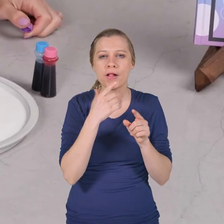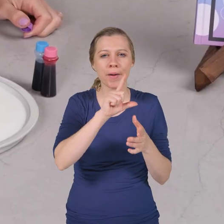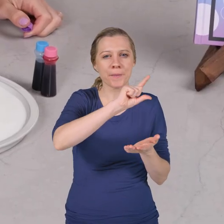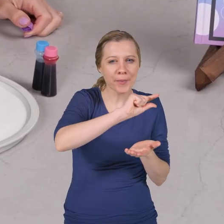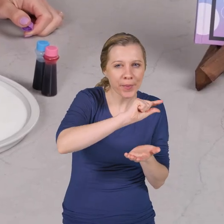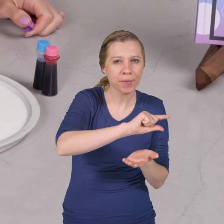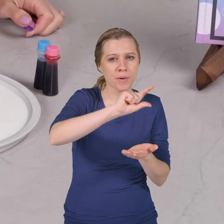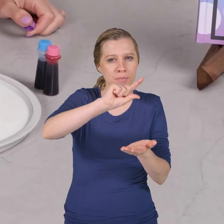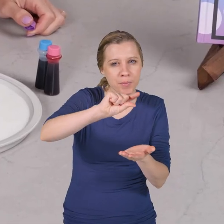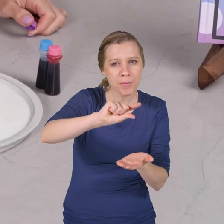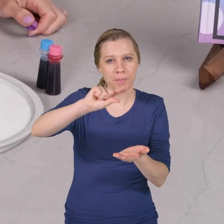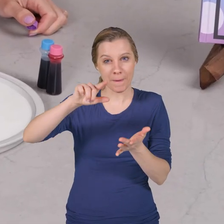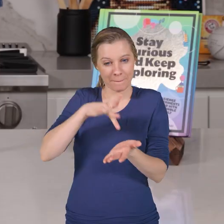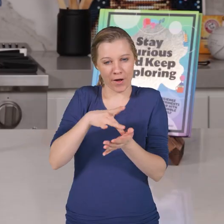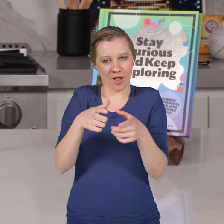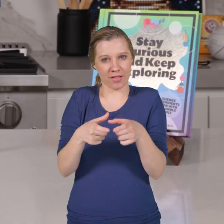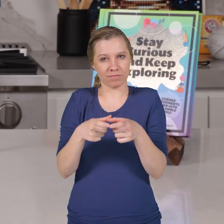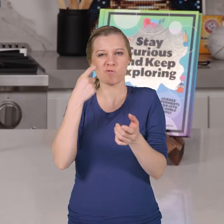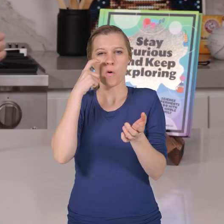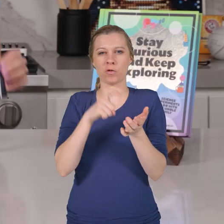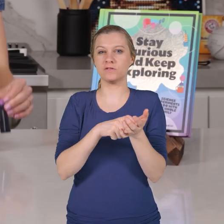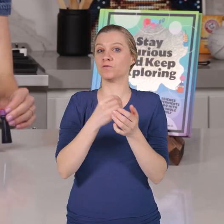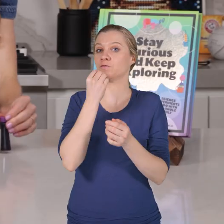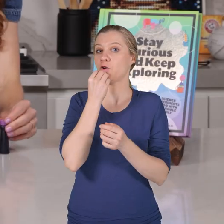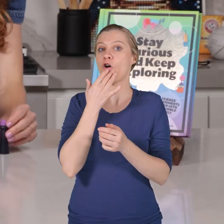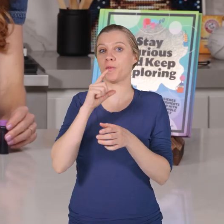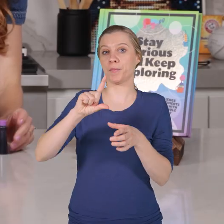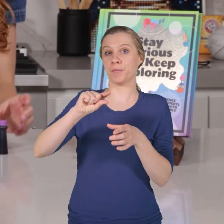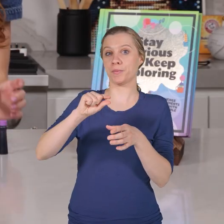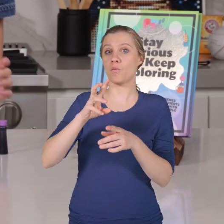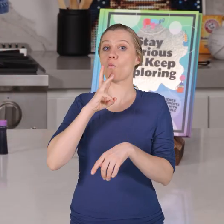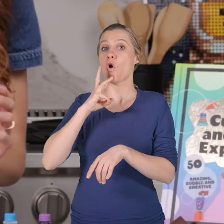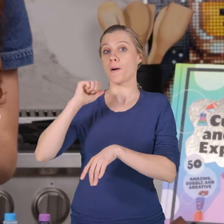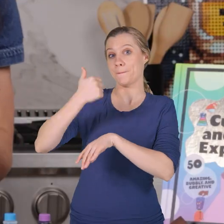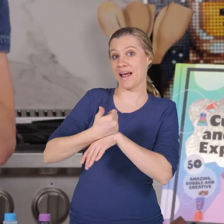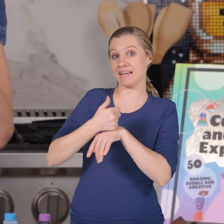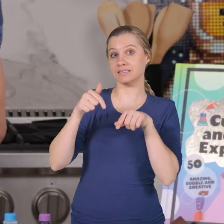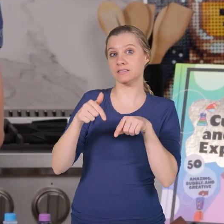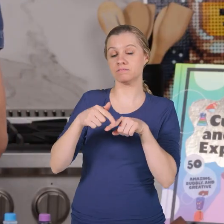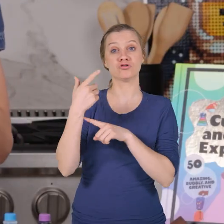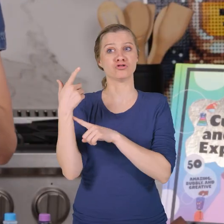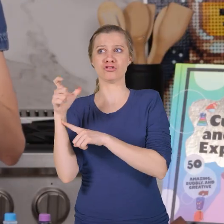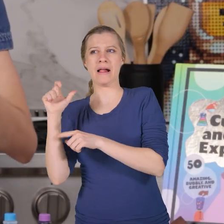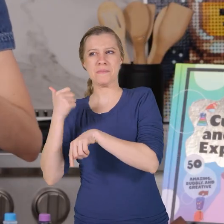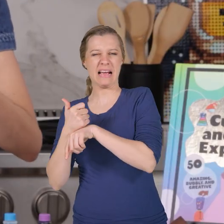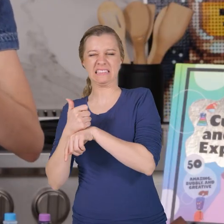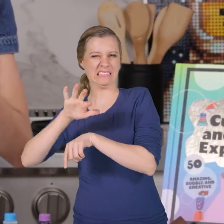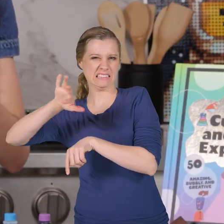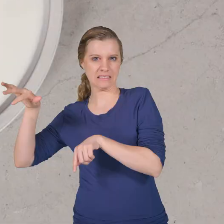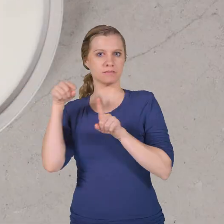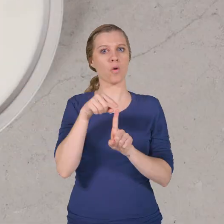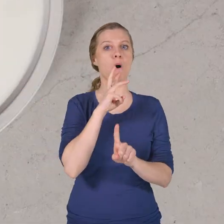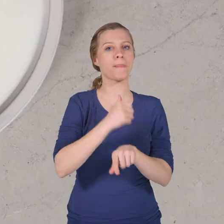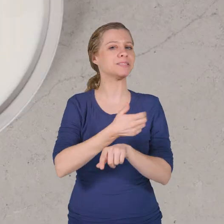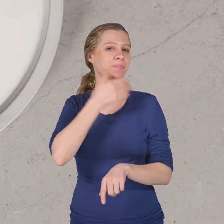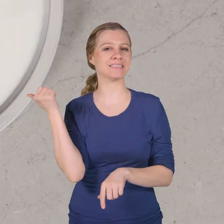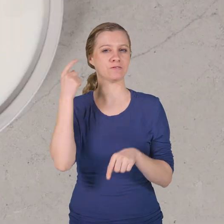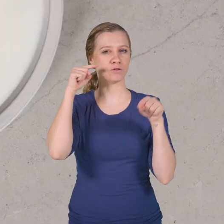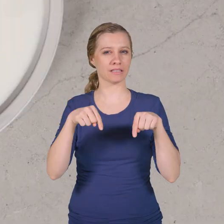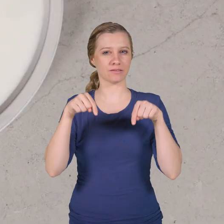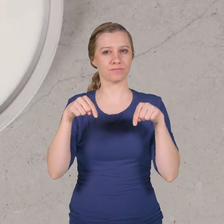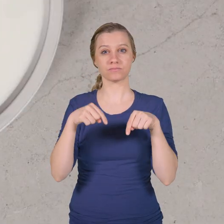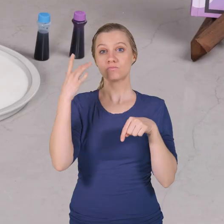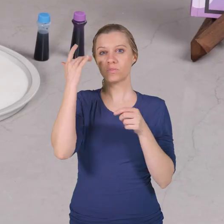right in the center of the plate. I've noticed that the food coloring that is water-based, not gel-based, works the best for